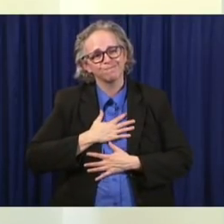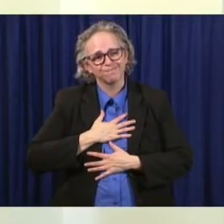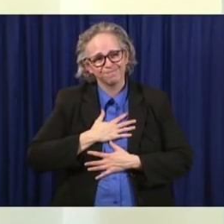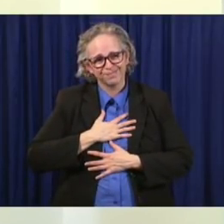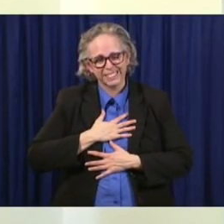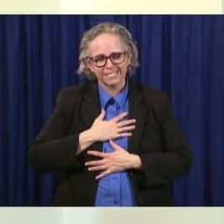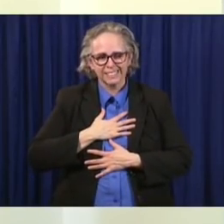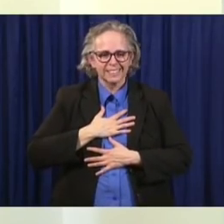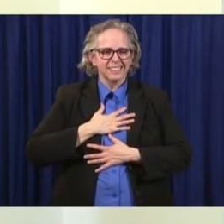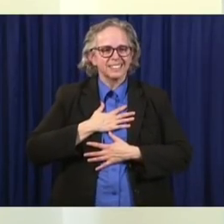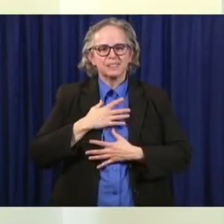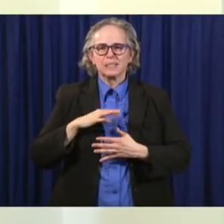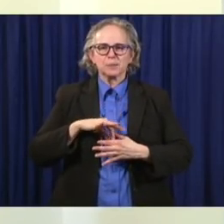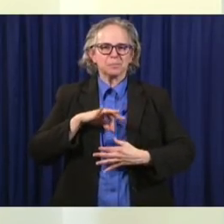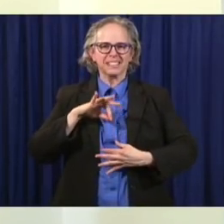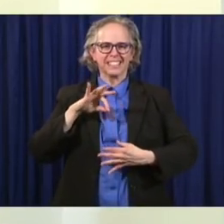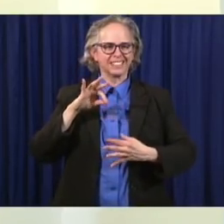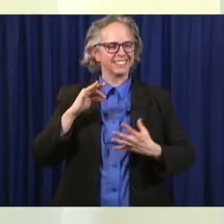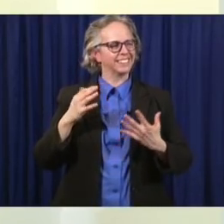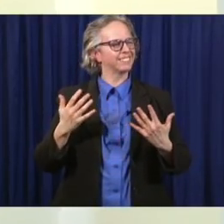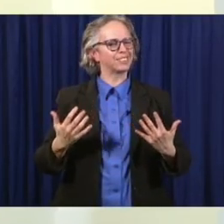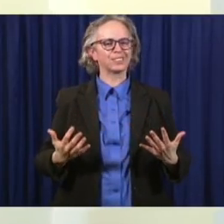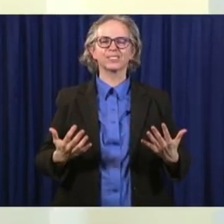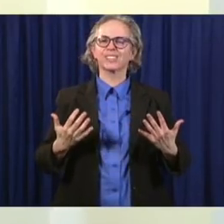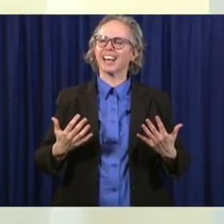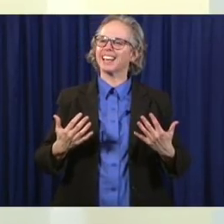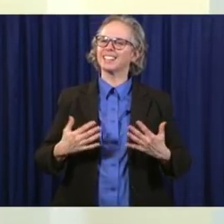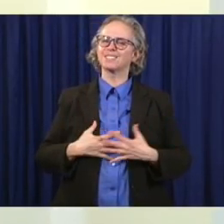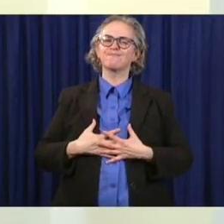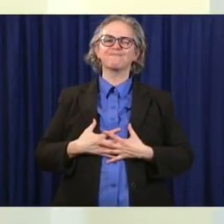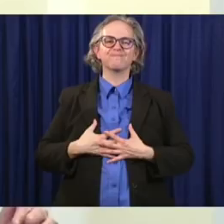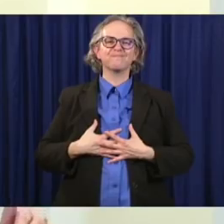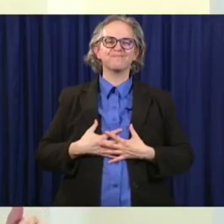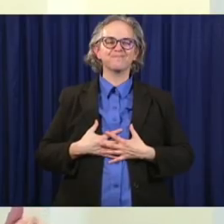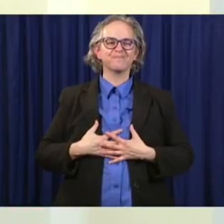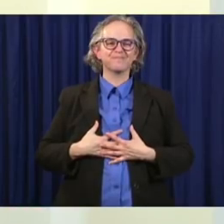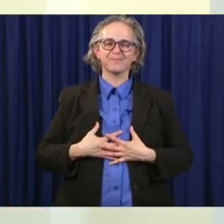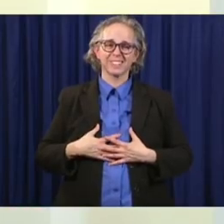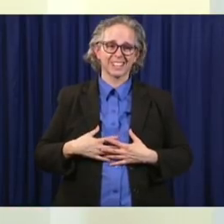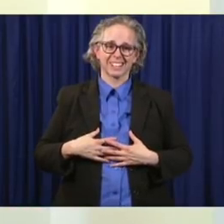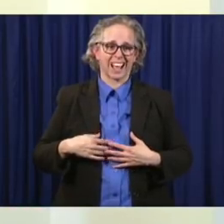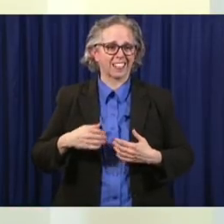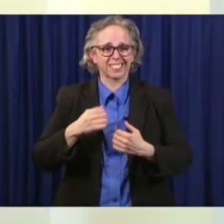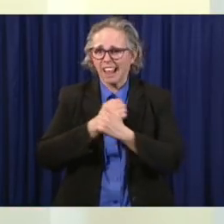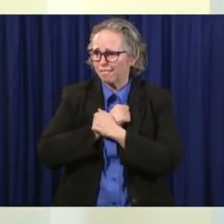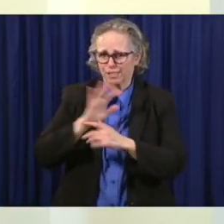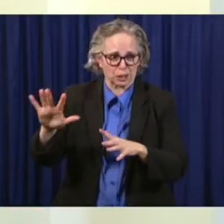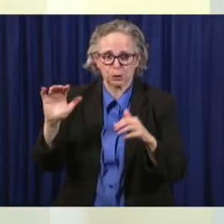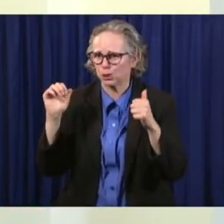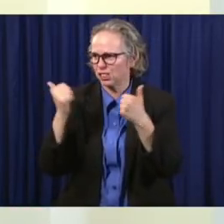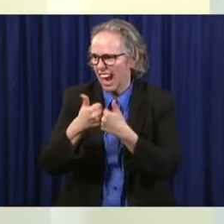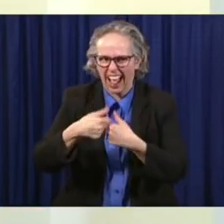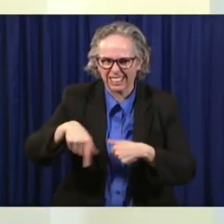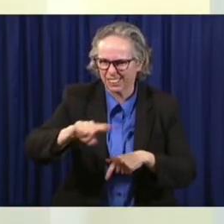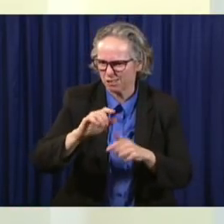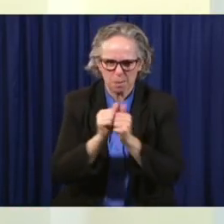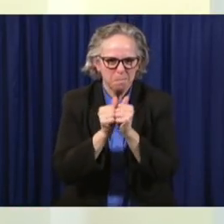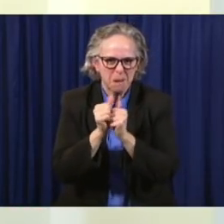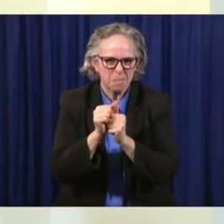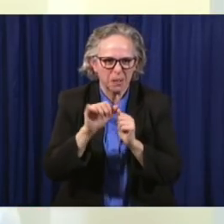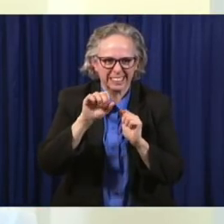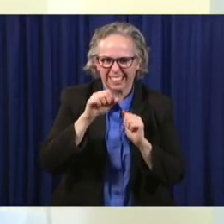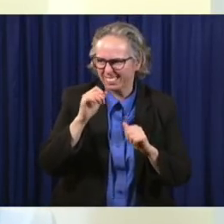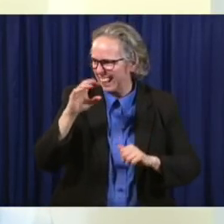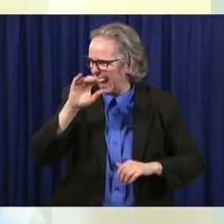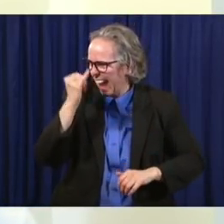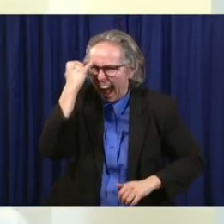this day, and I absolutely love that you've challenged us to, I love that idea. So we are going to